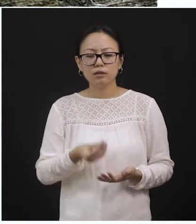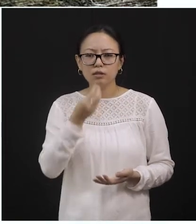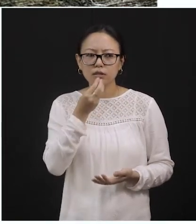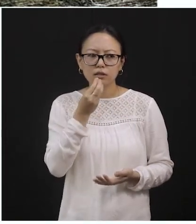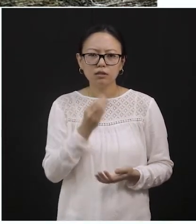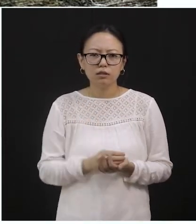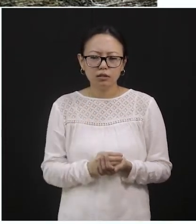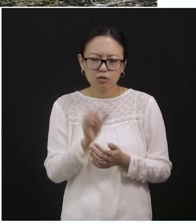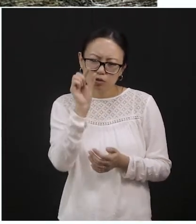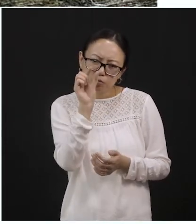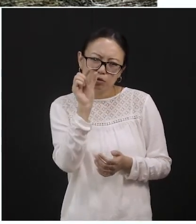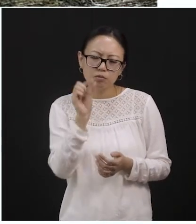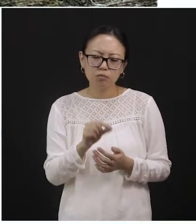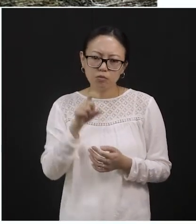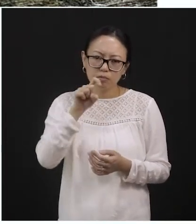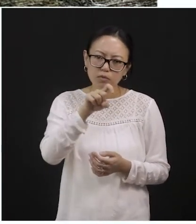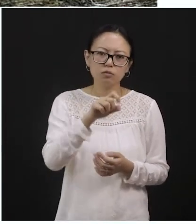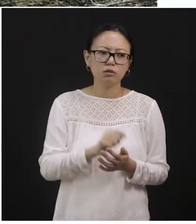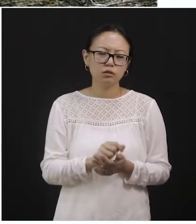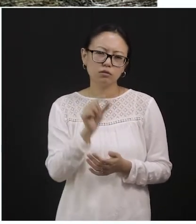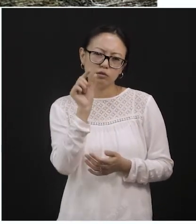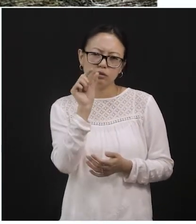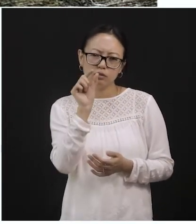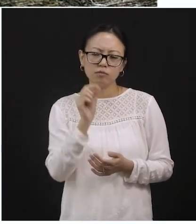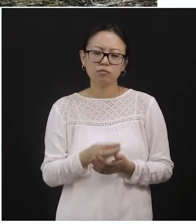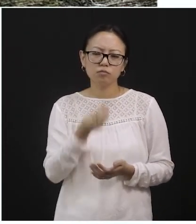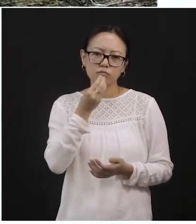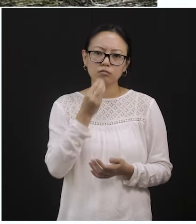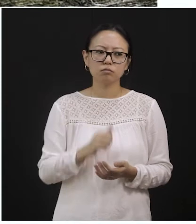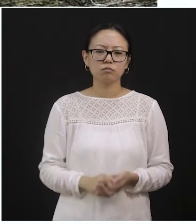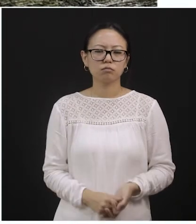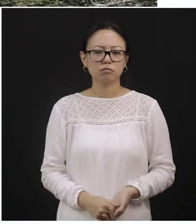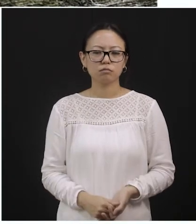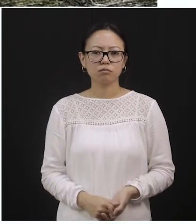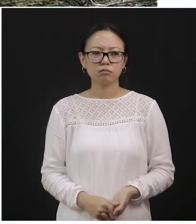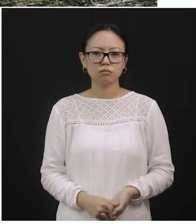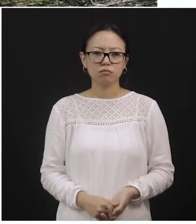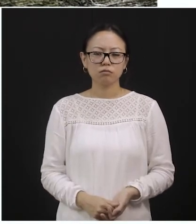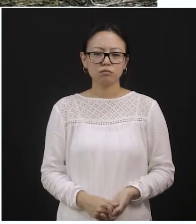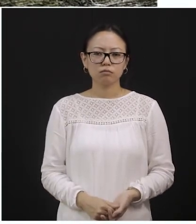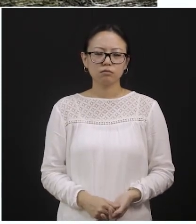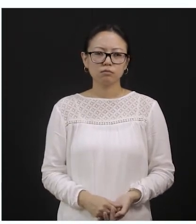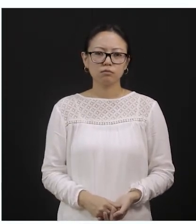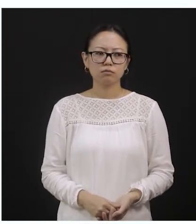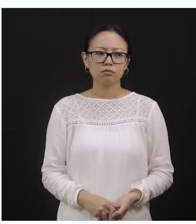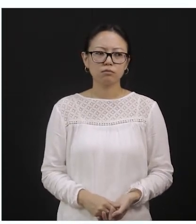na, so they used to eat all those tiny bugs. All right, so this is all about